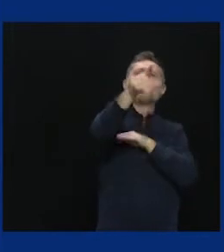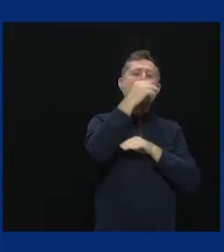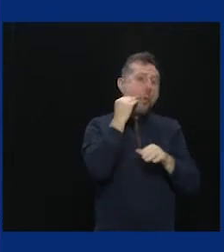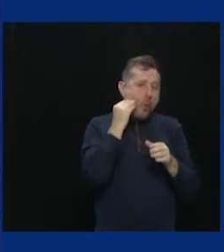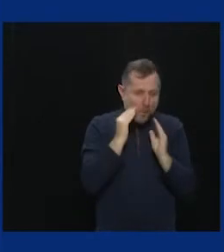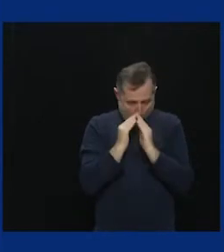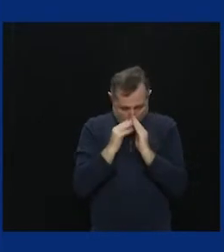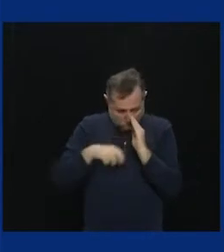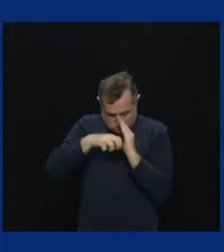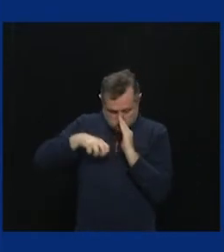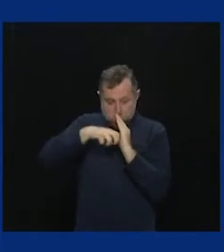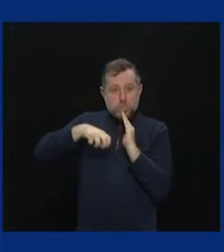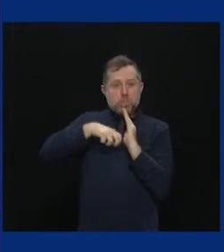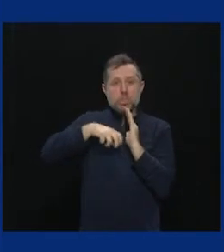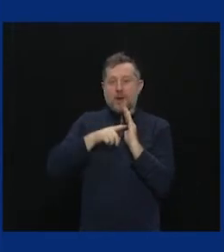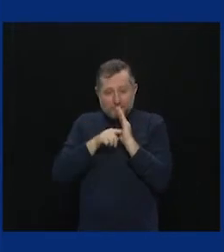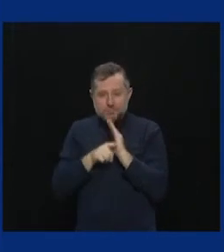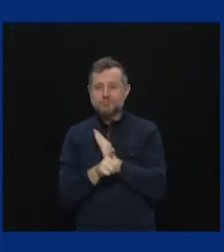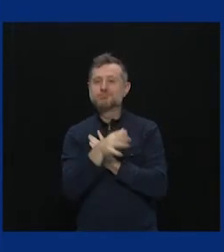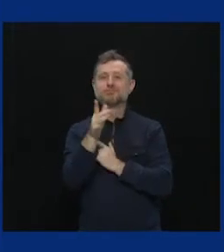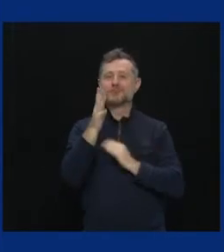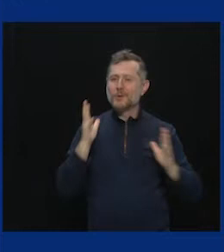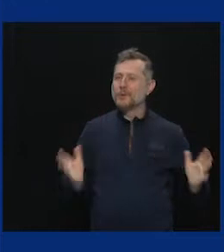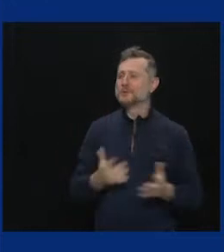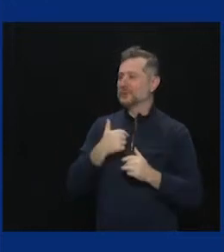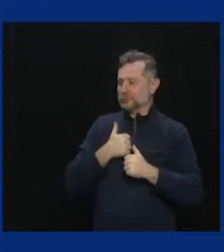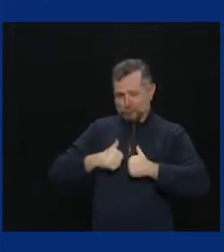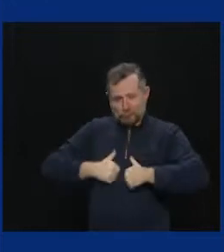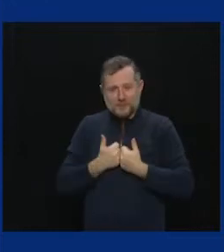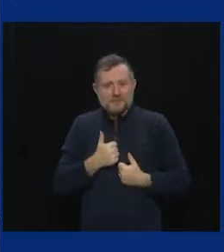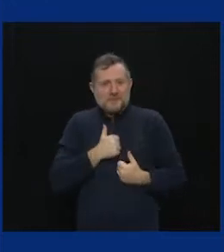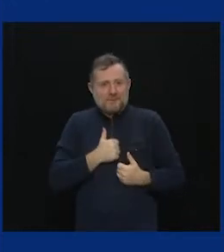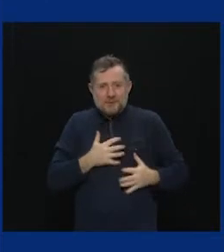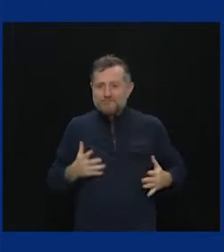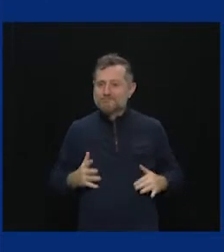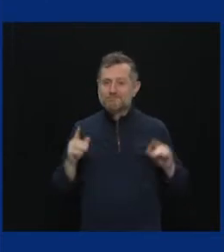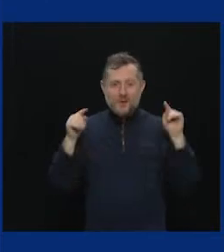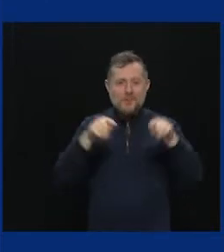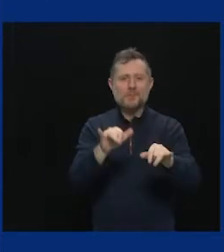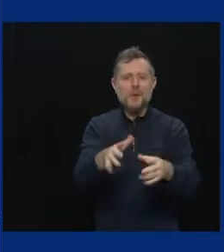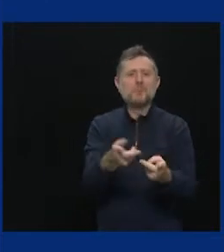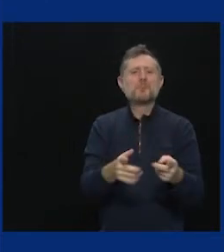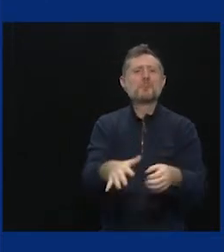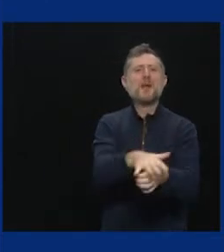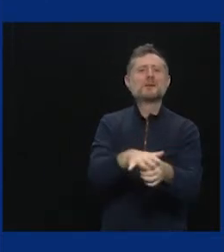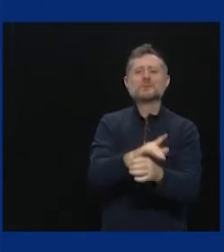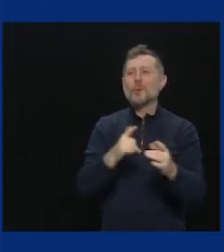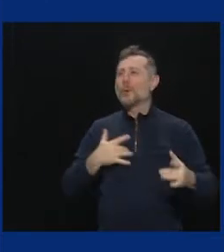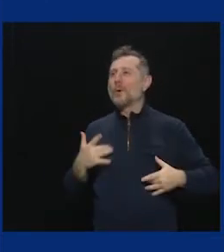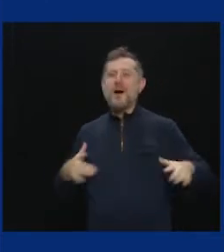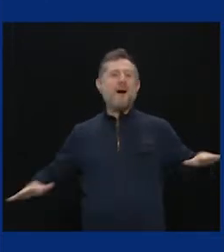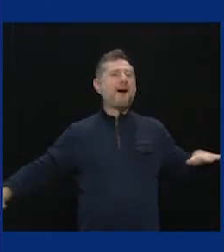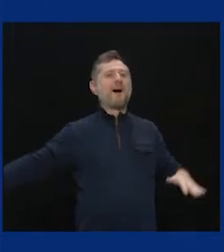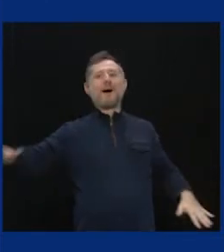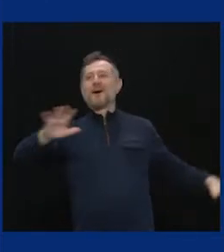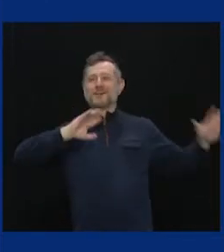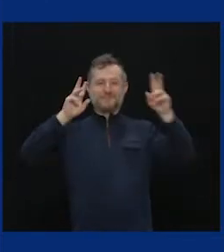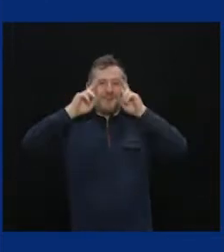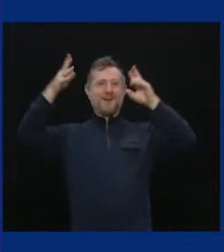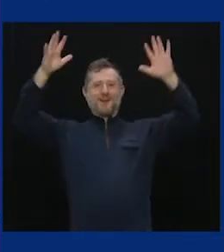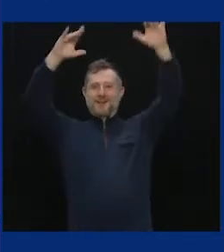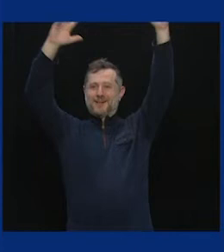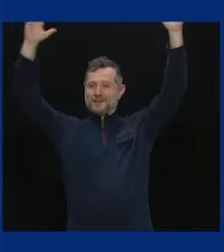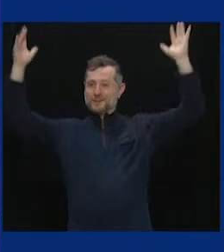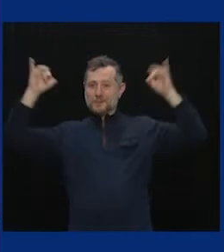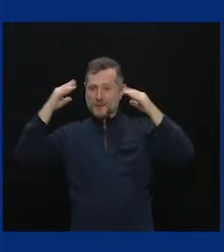to challenge ourselves and come to a place like this and to be so stimulated by the environment, and you're going to walk away smarter and more knowledgeable